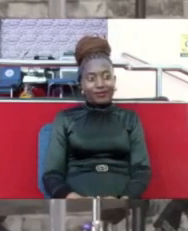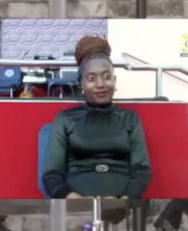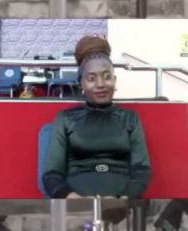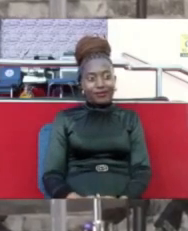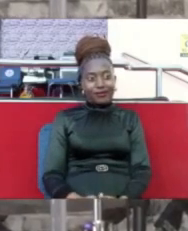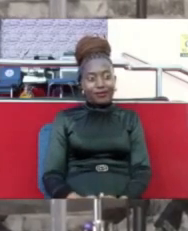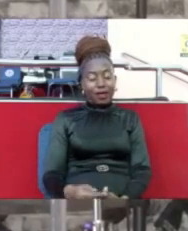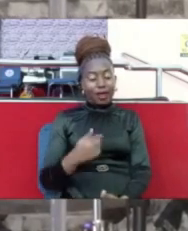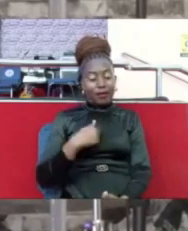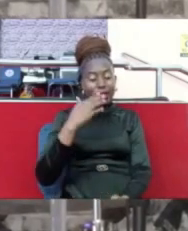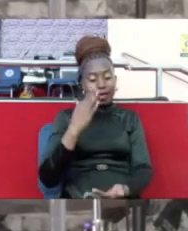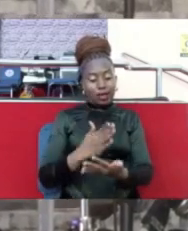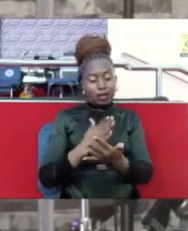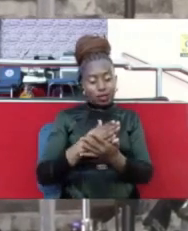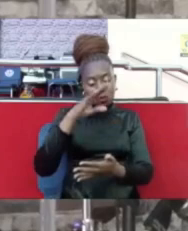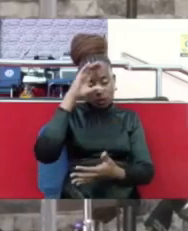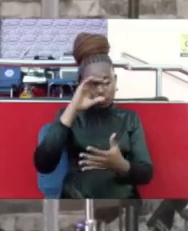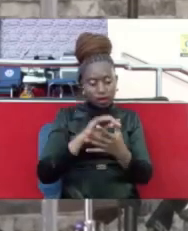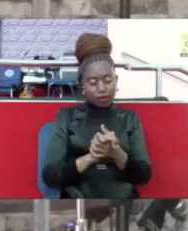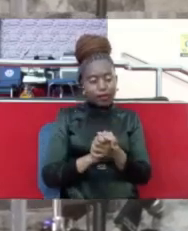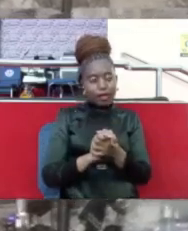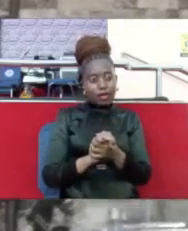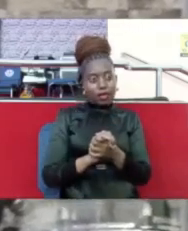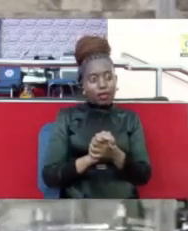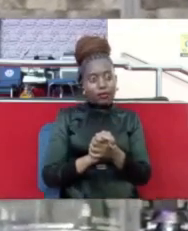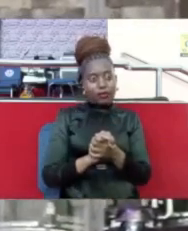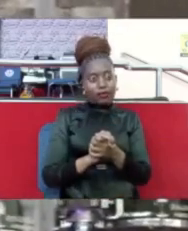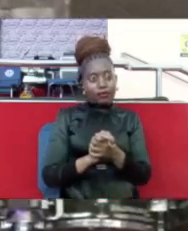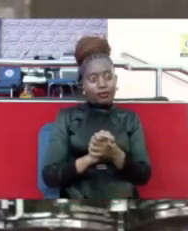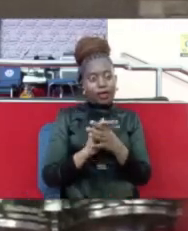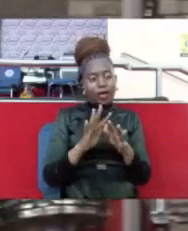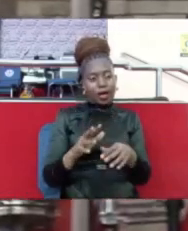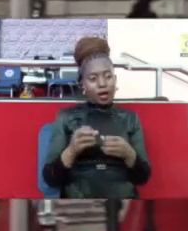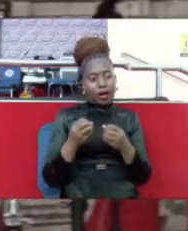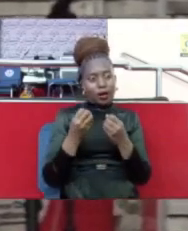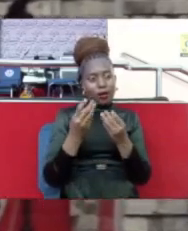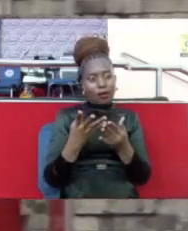I really believe, how many of you have heard my heart today?